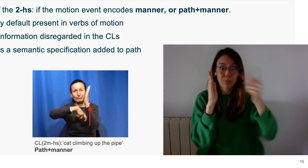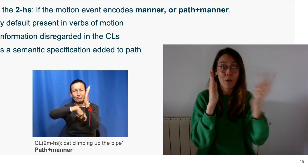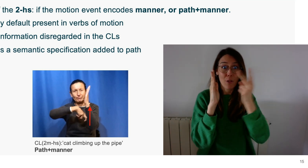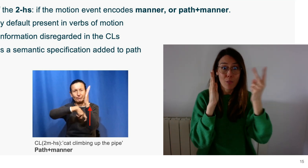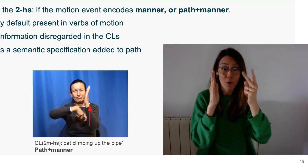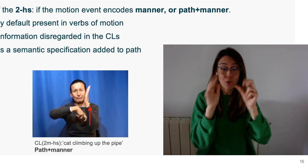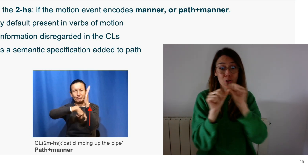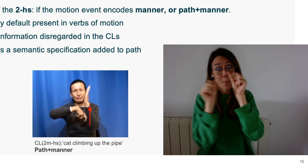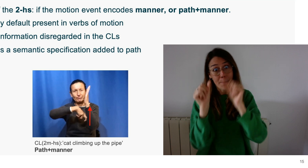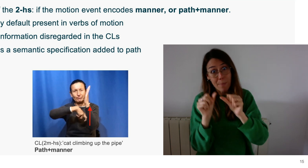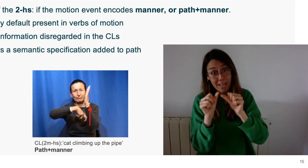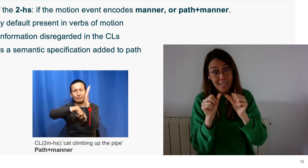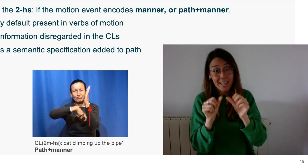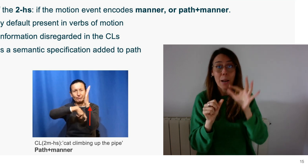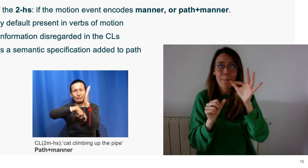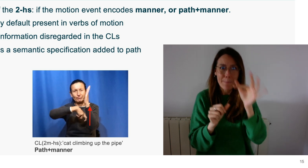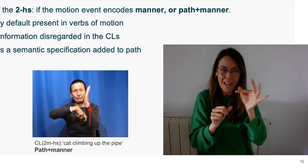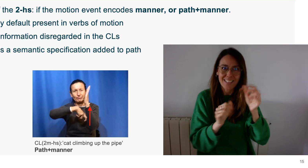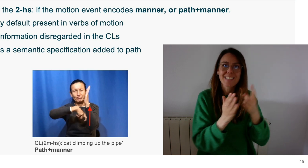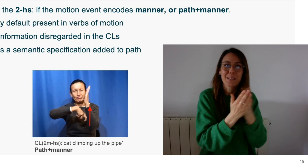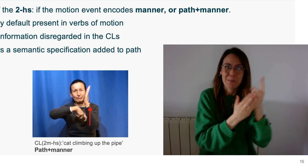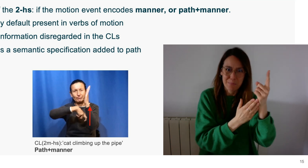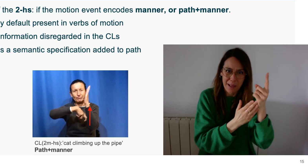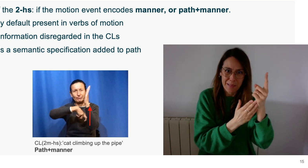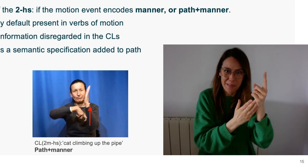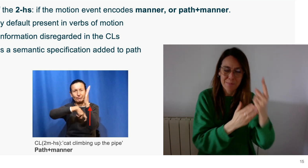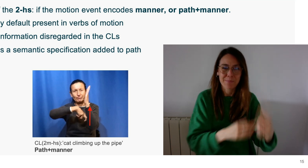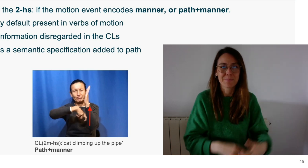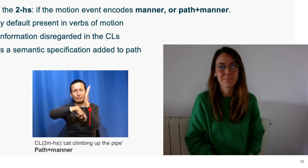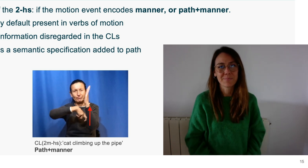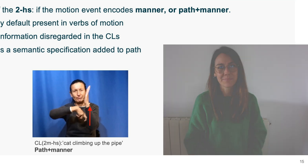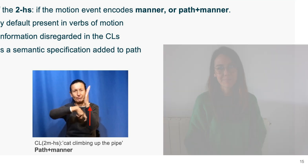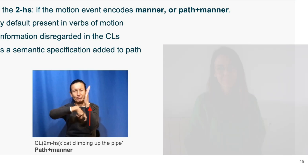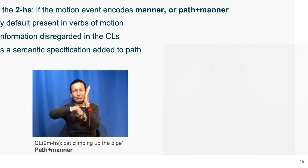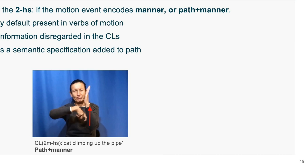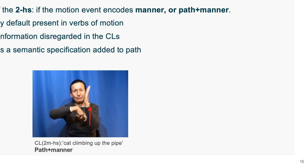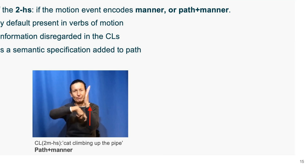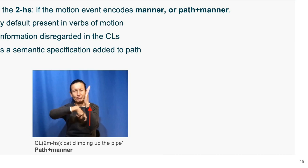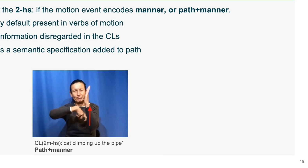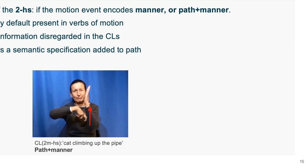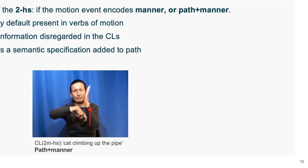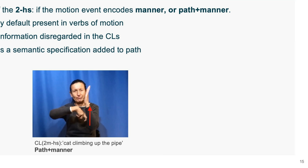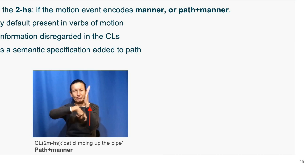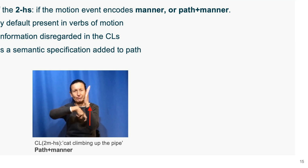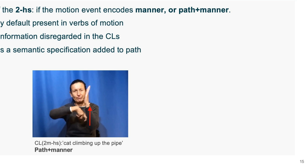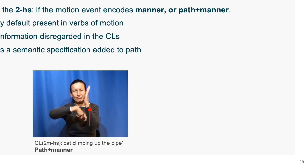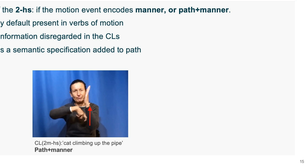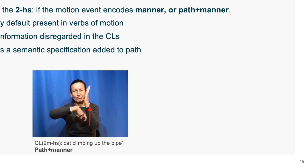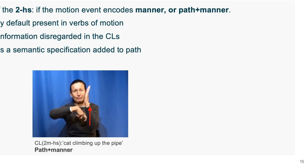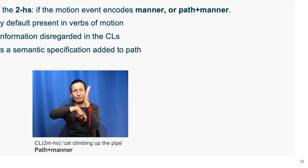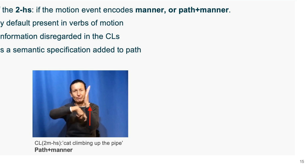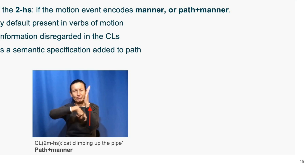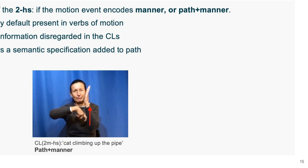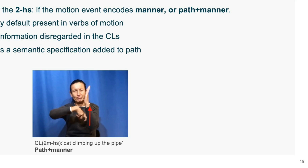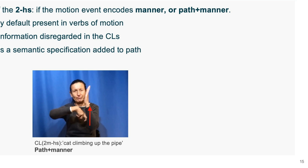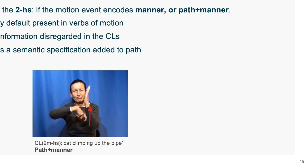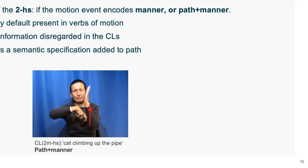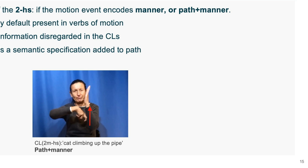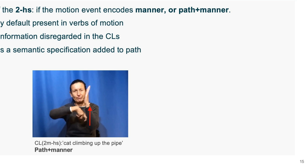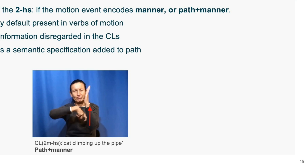added to path when using classifier constructions. As we can see, for example, in the example in